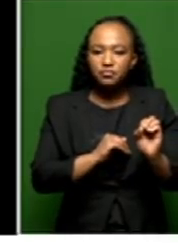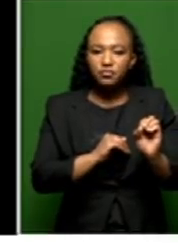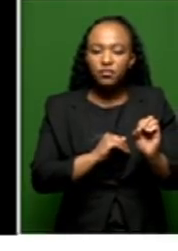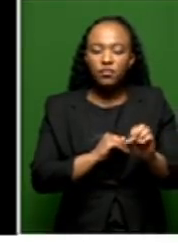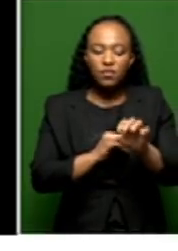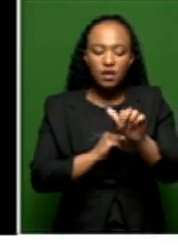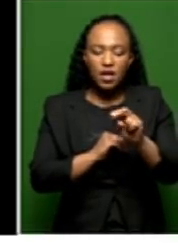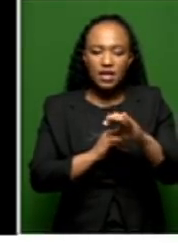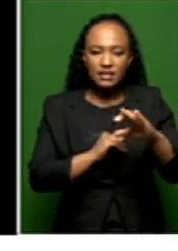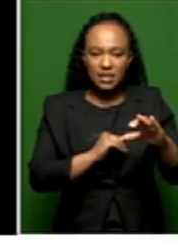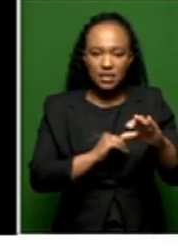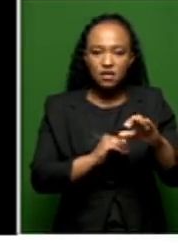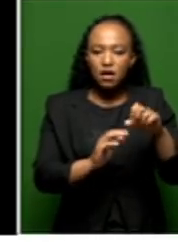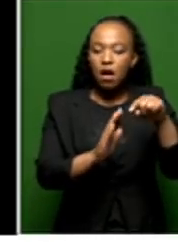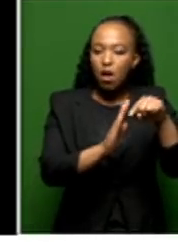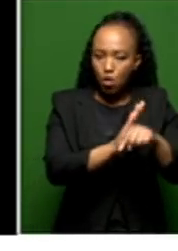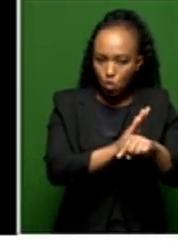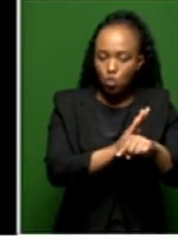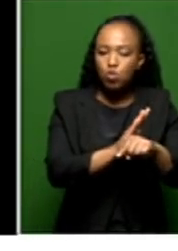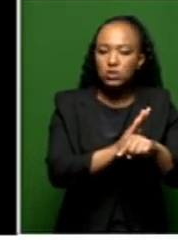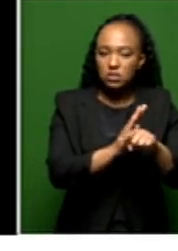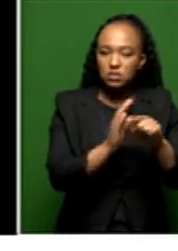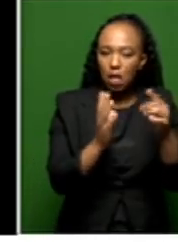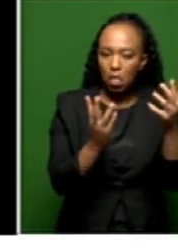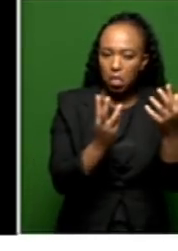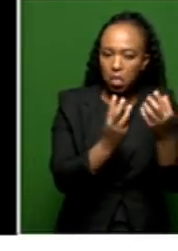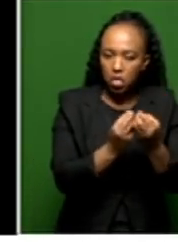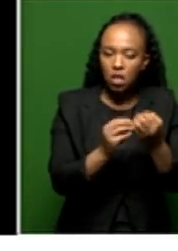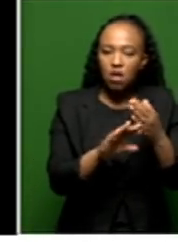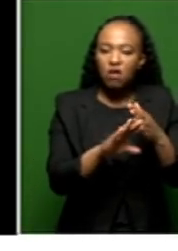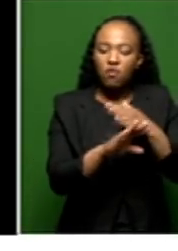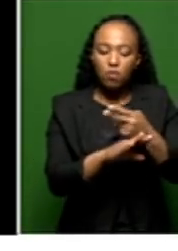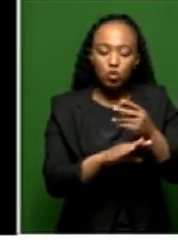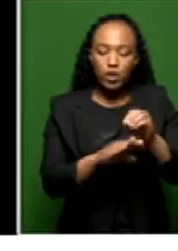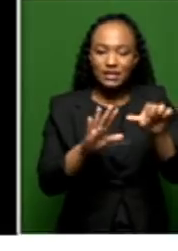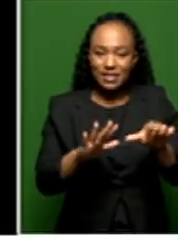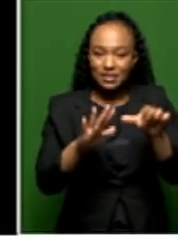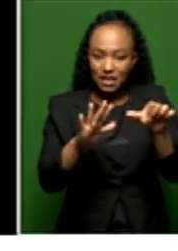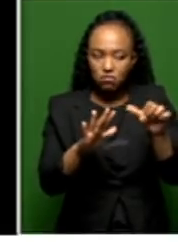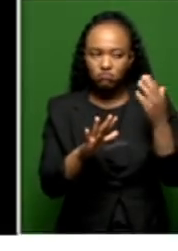the ANC losing some grounds in Tshwane from 2016.